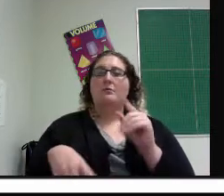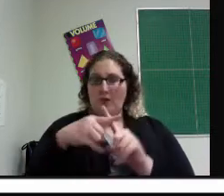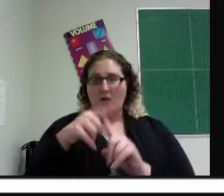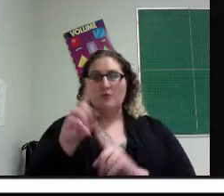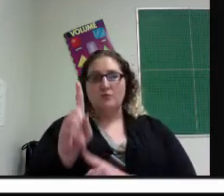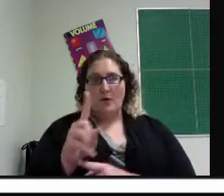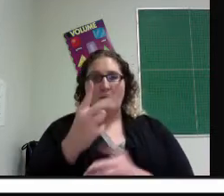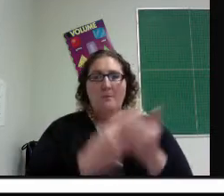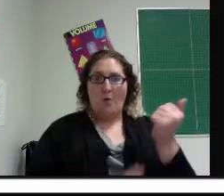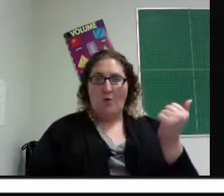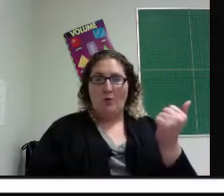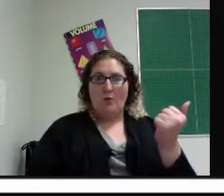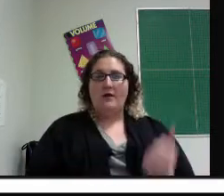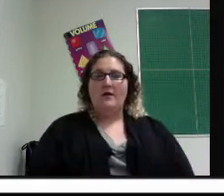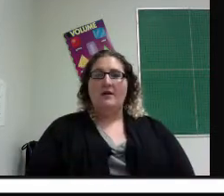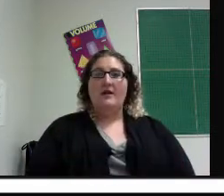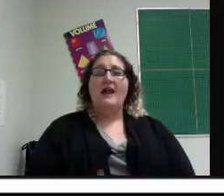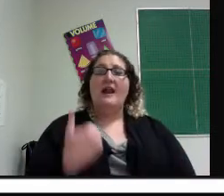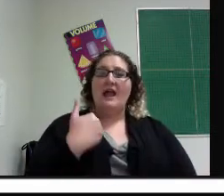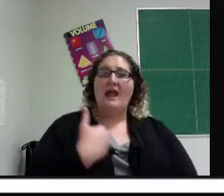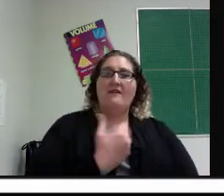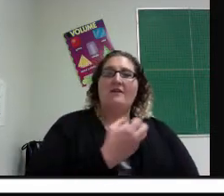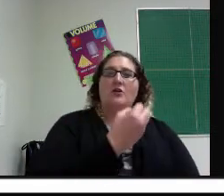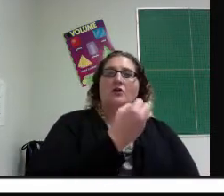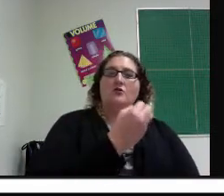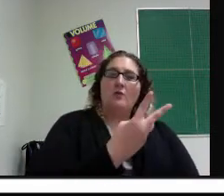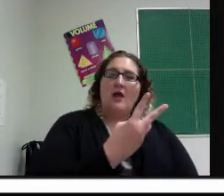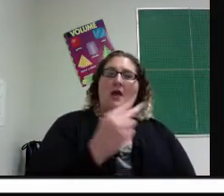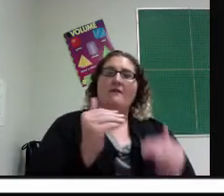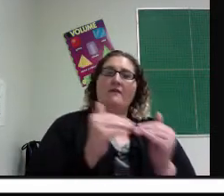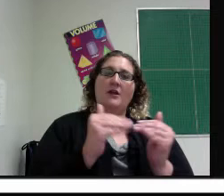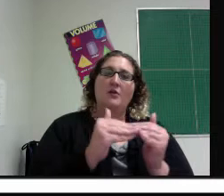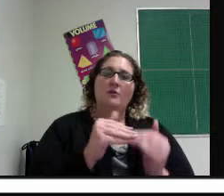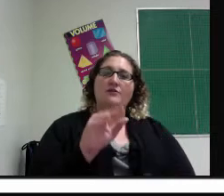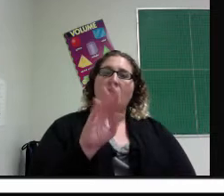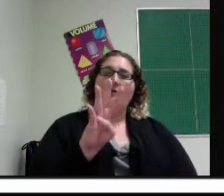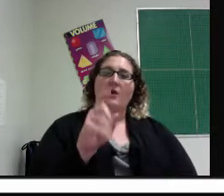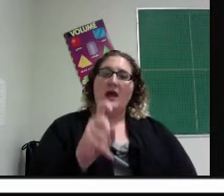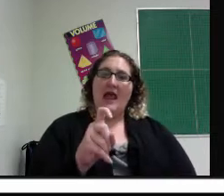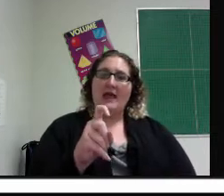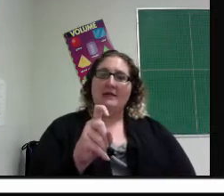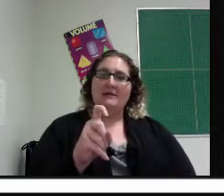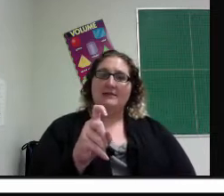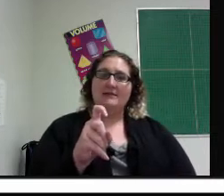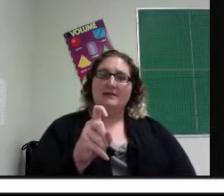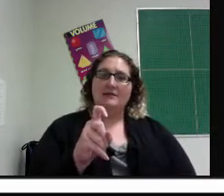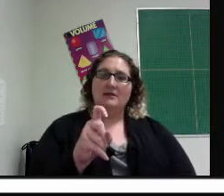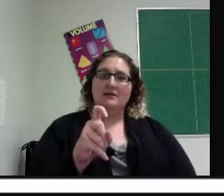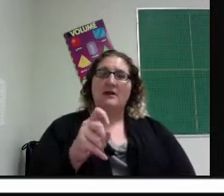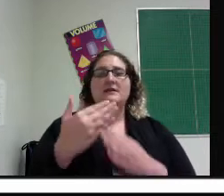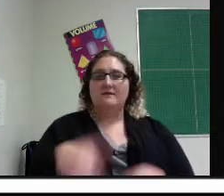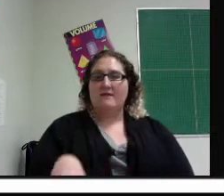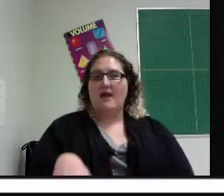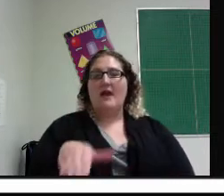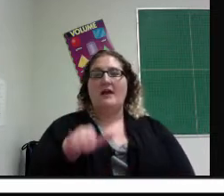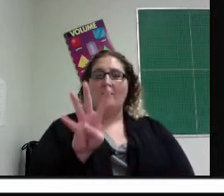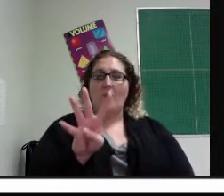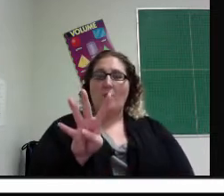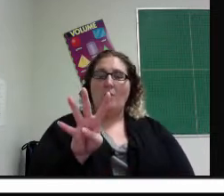sides. And I have 12 equals 4x. Divide both sides by